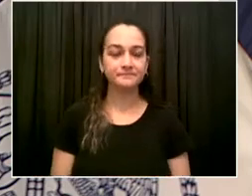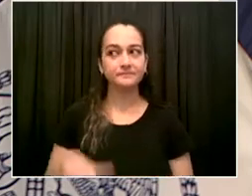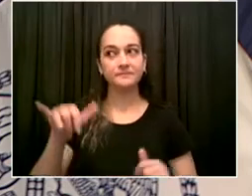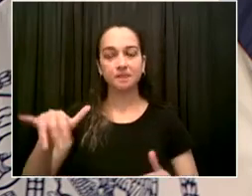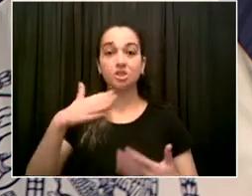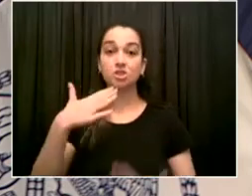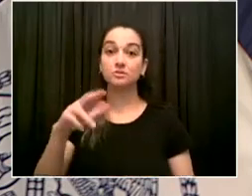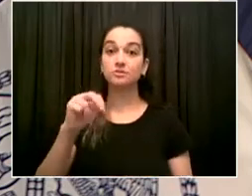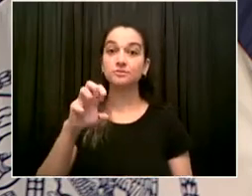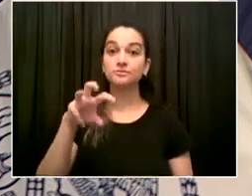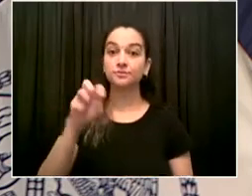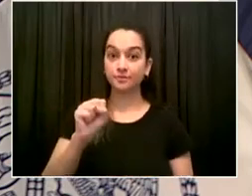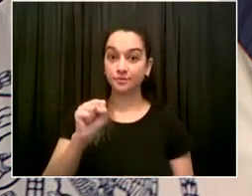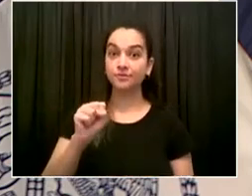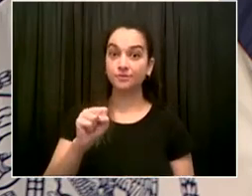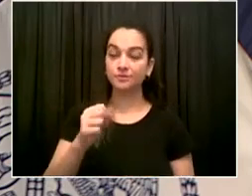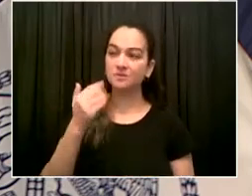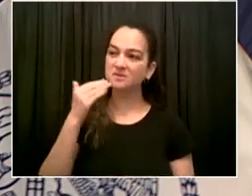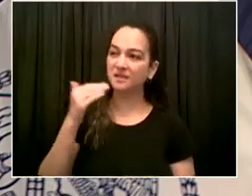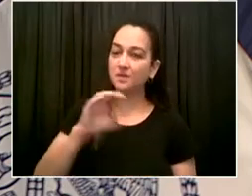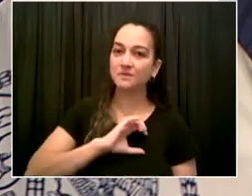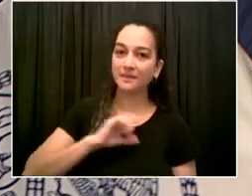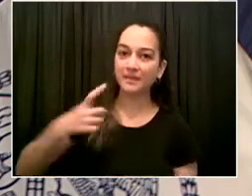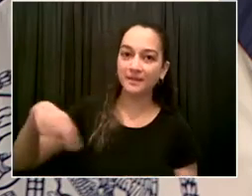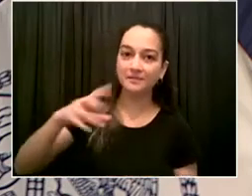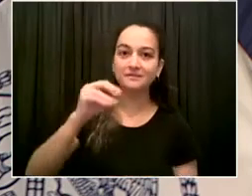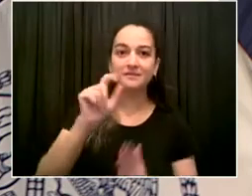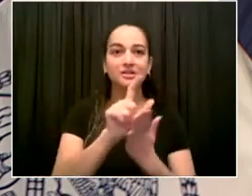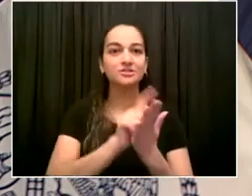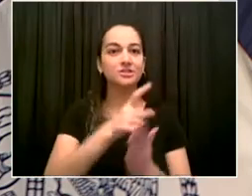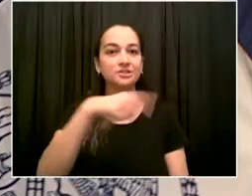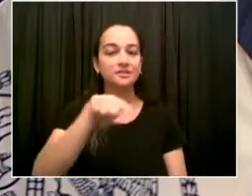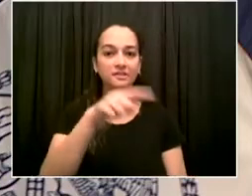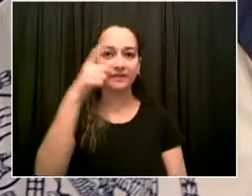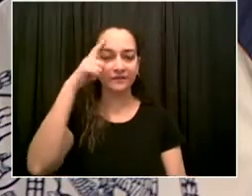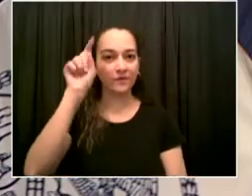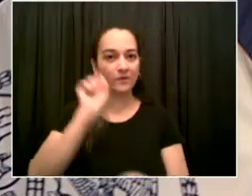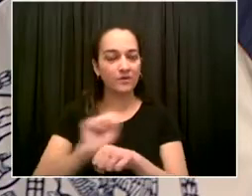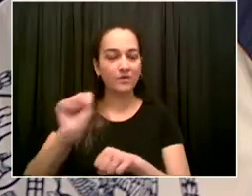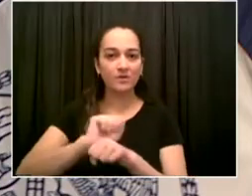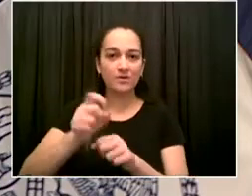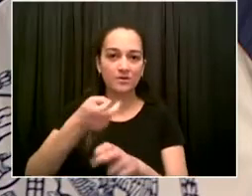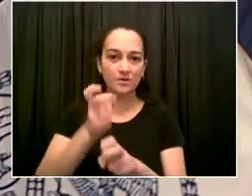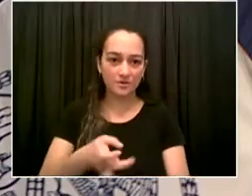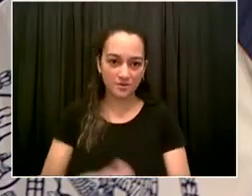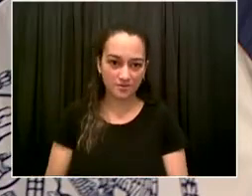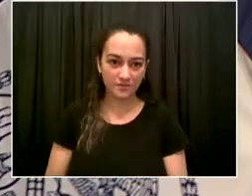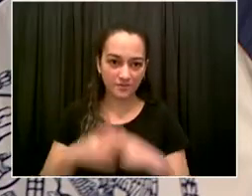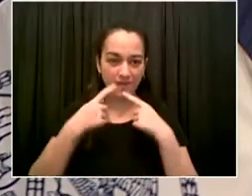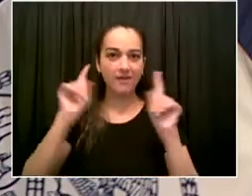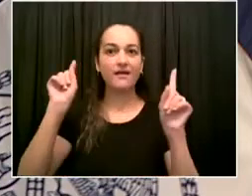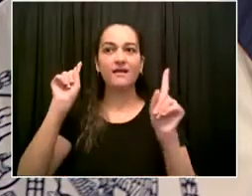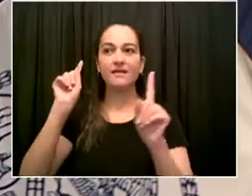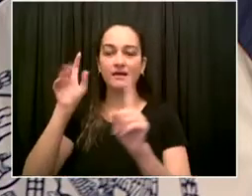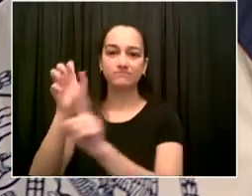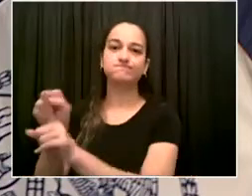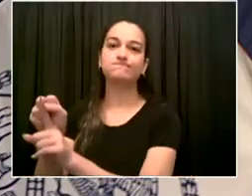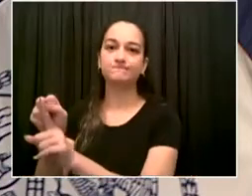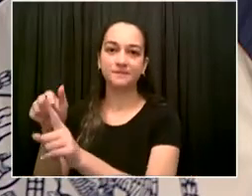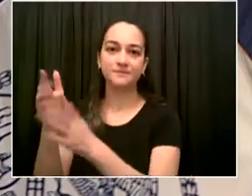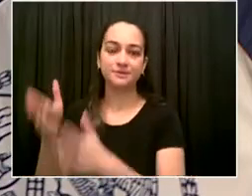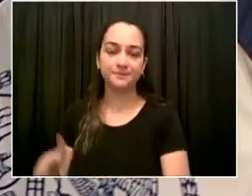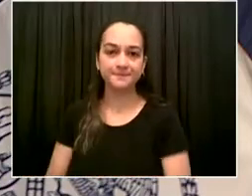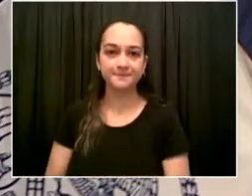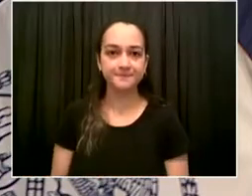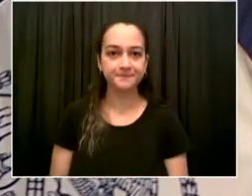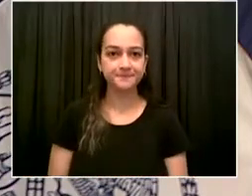always makes clear, is a very small number of people who do the violence in the city, and every time we take down a gang, we change the situation fundamentally